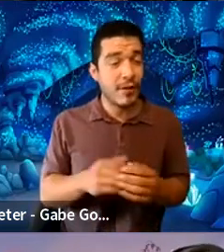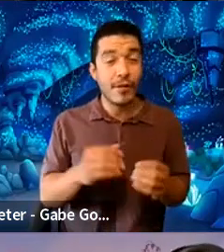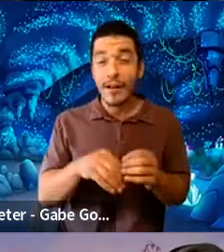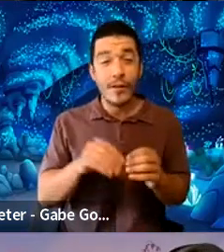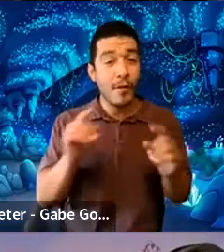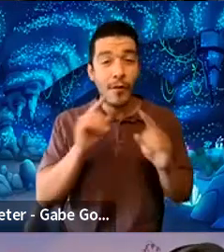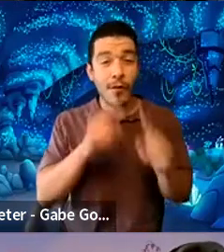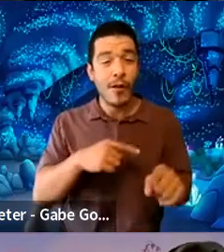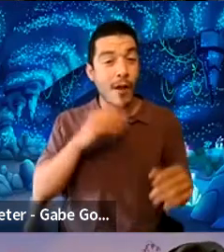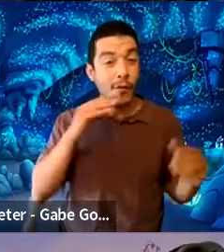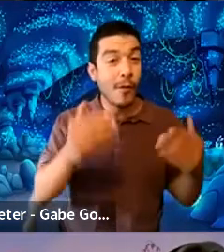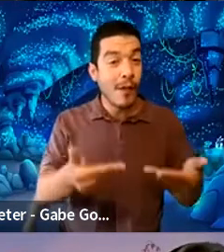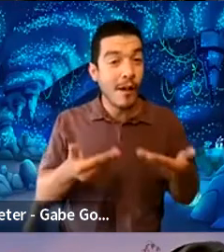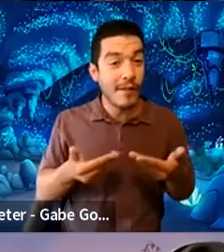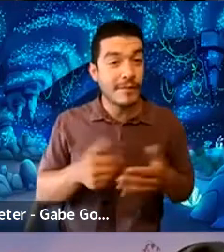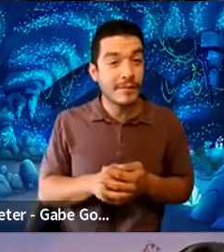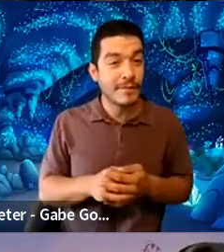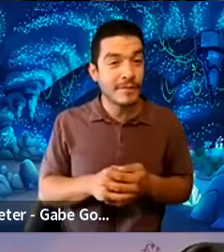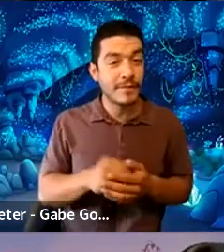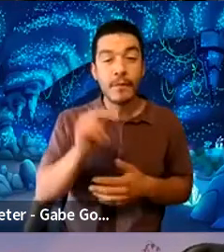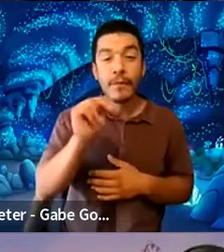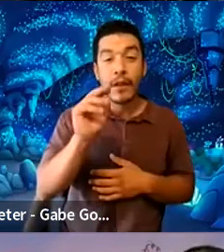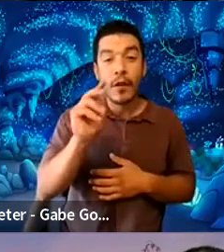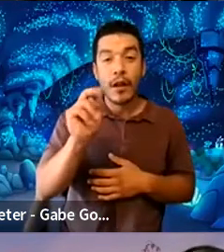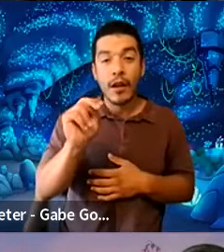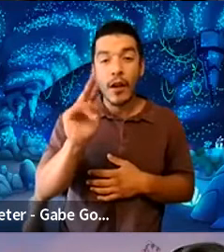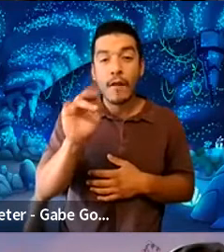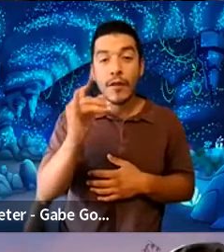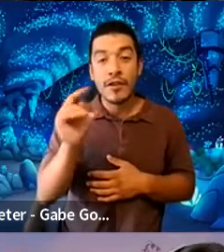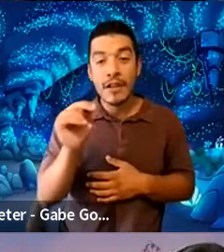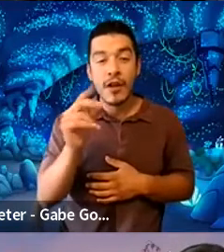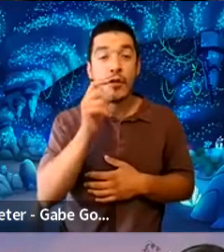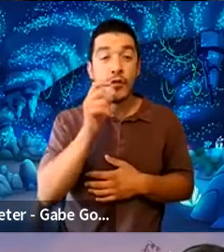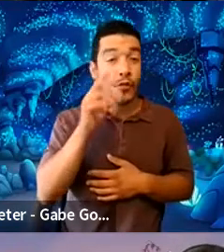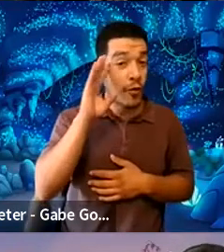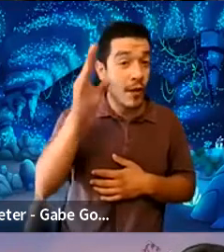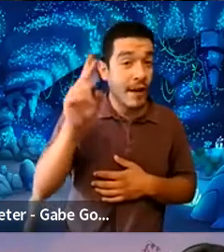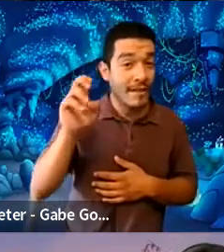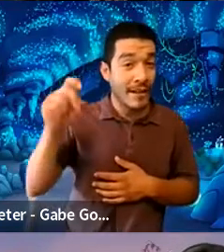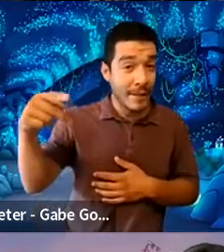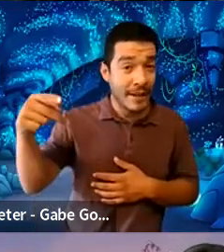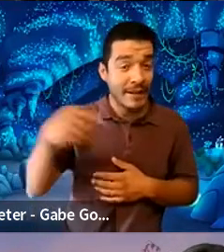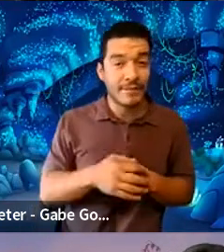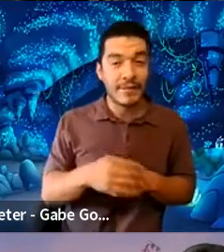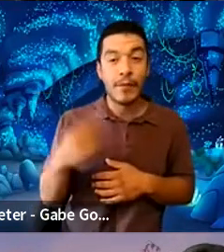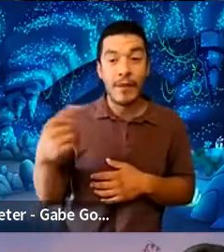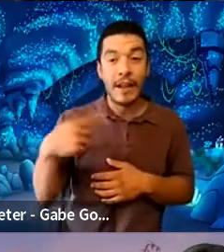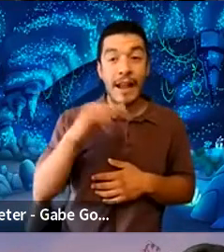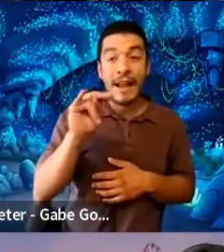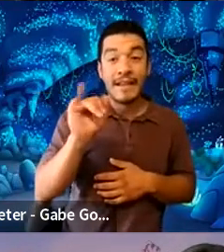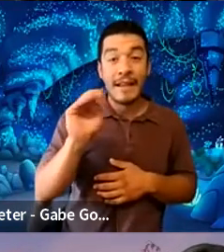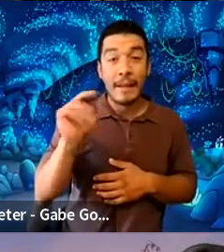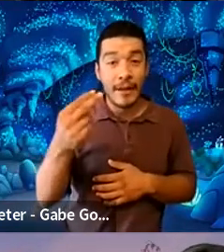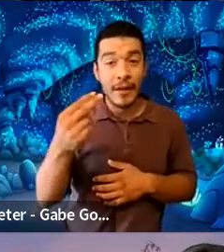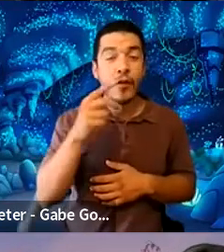order, I'm going to welcome. We have Norton, Virgien, who's creative EP. We have Neev, Sharkey,